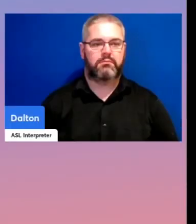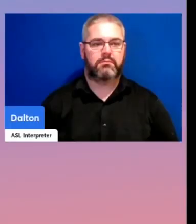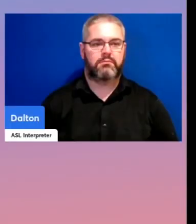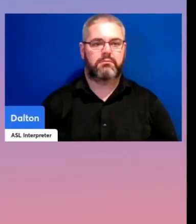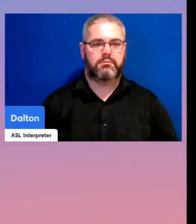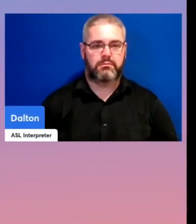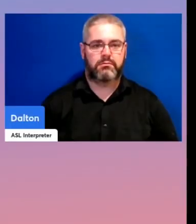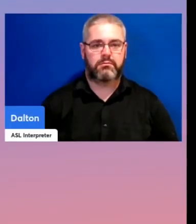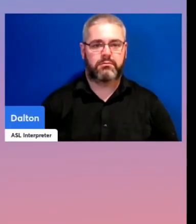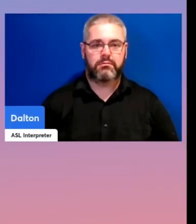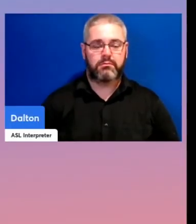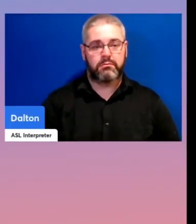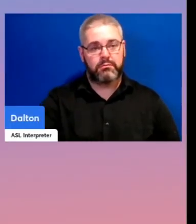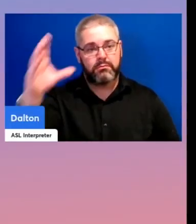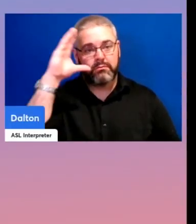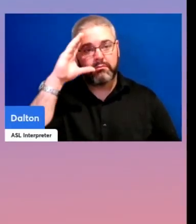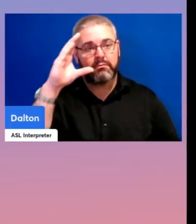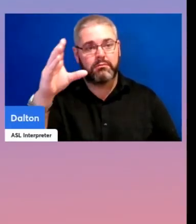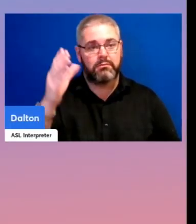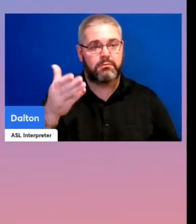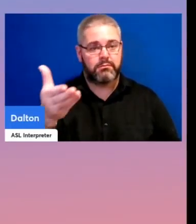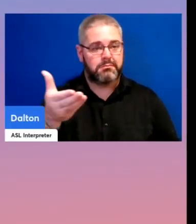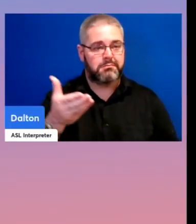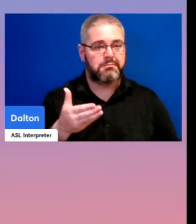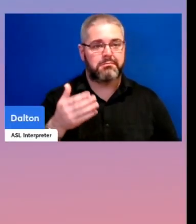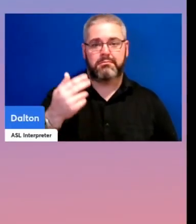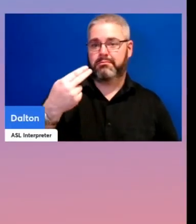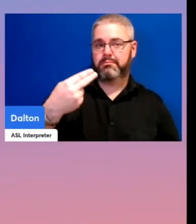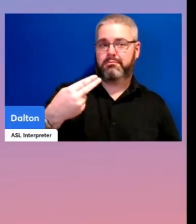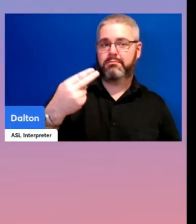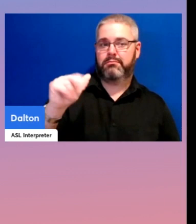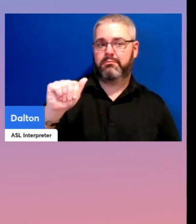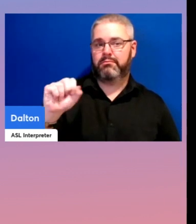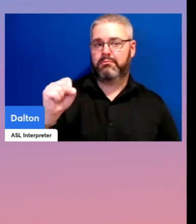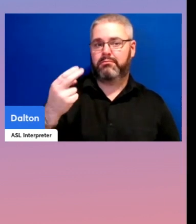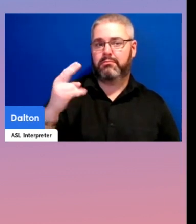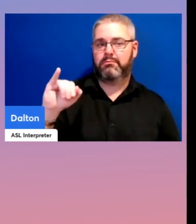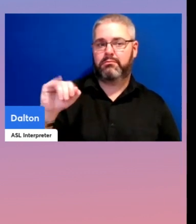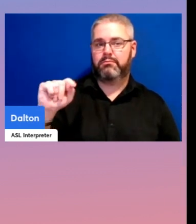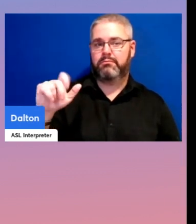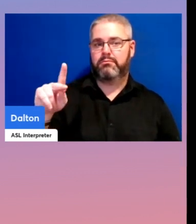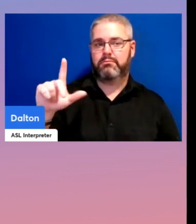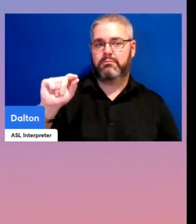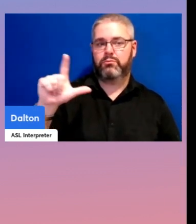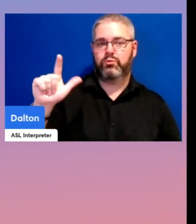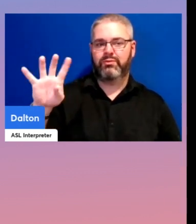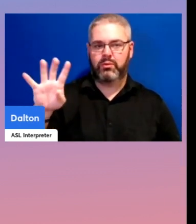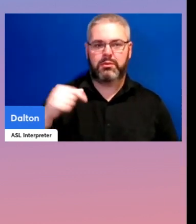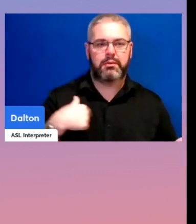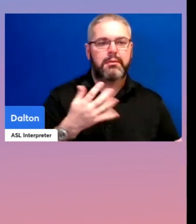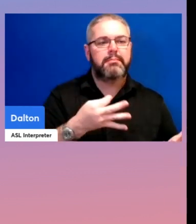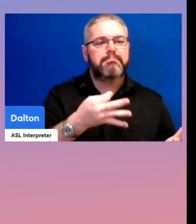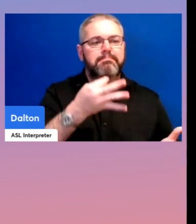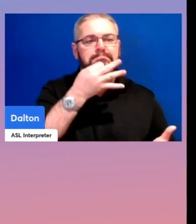Hi, welcome to HashiTalks 2024 and my talk on mastering Terraform testing.